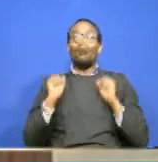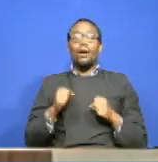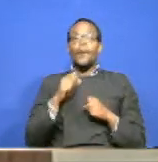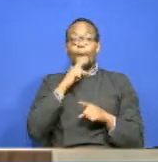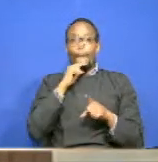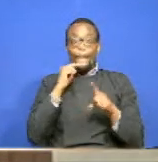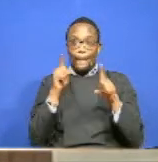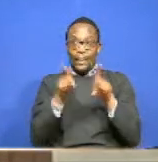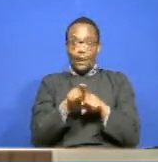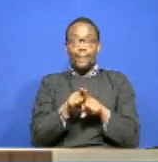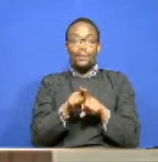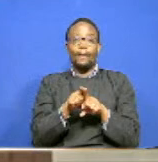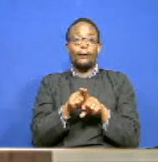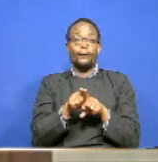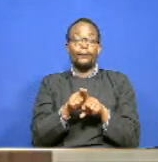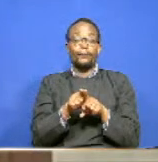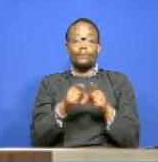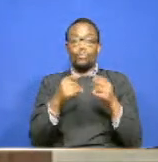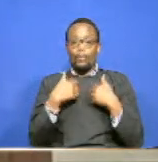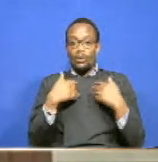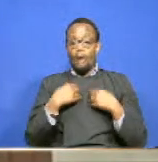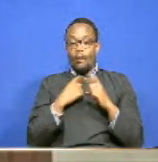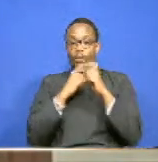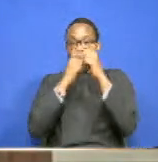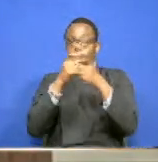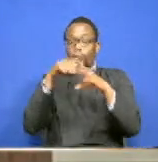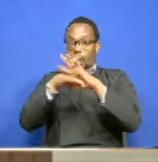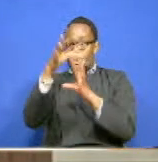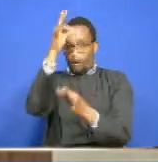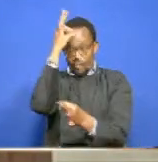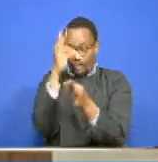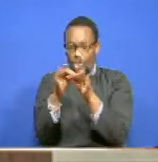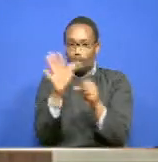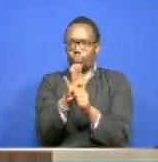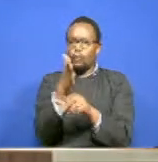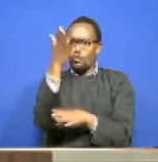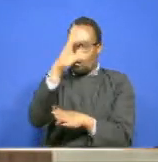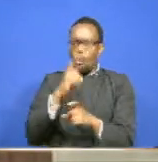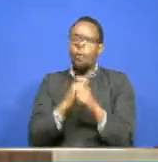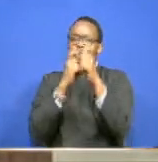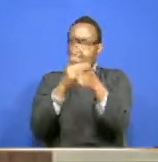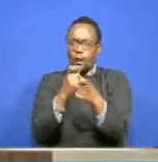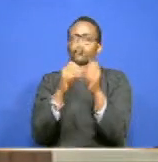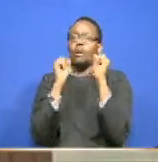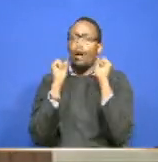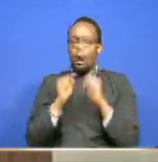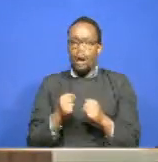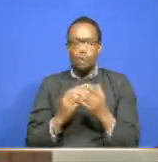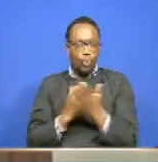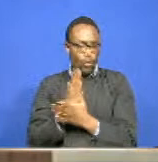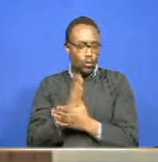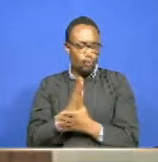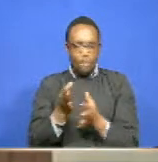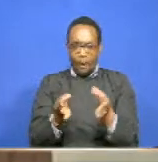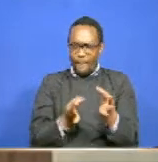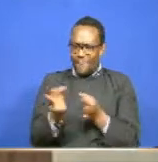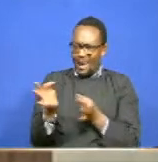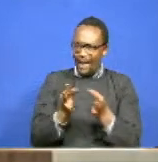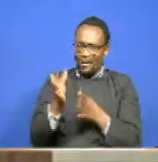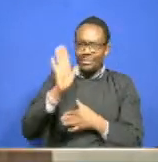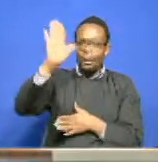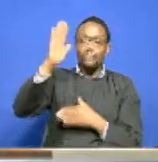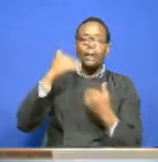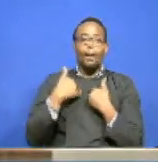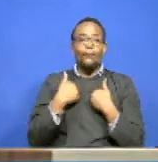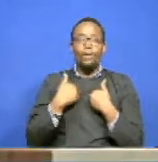Brother, there is reward in faithfulness. God rewards us according to his measure. God expects us to